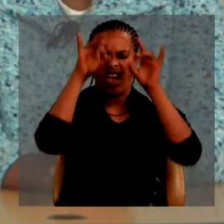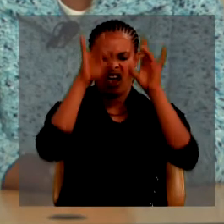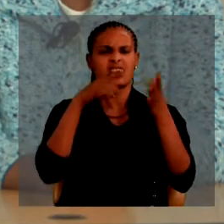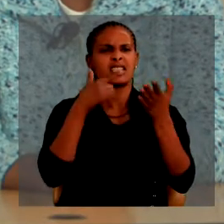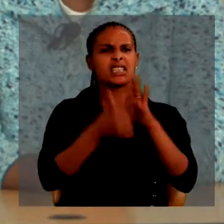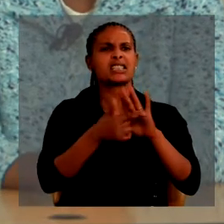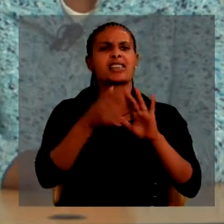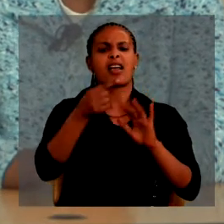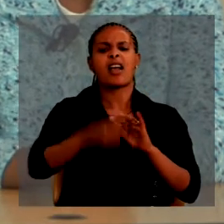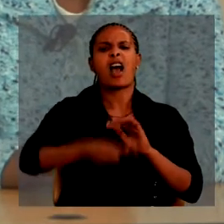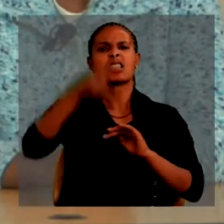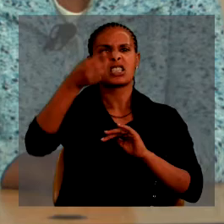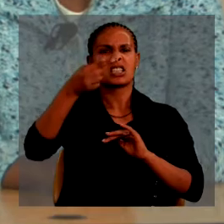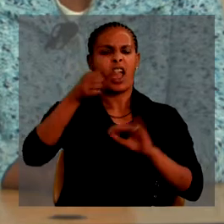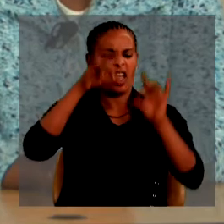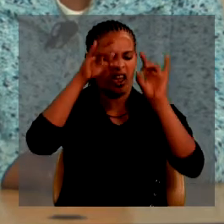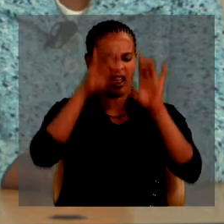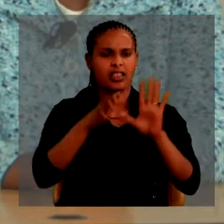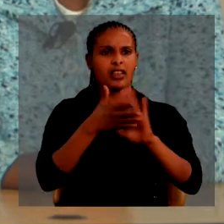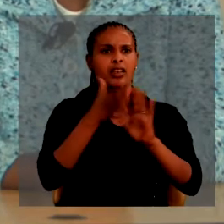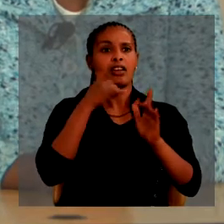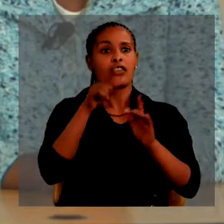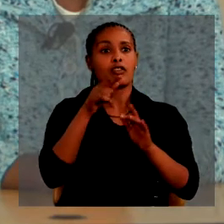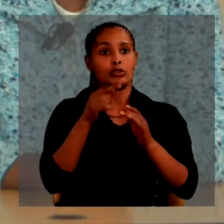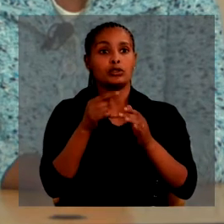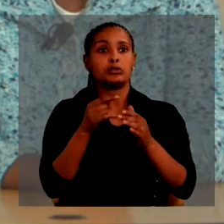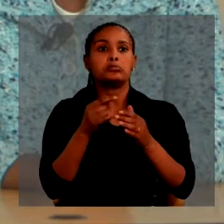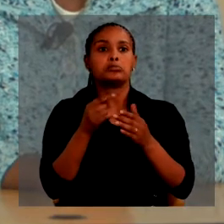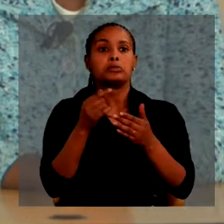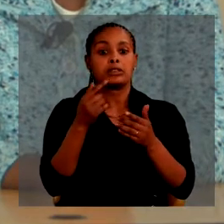gas. If you generate,